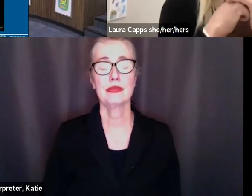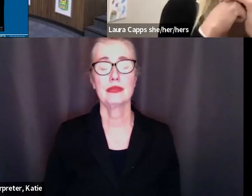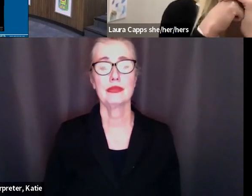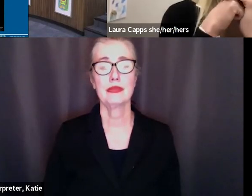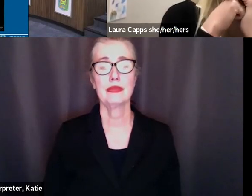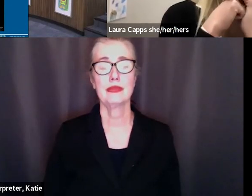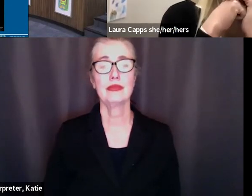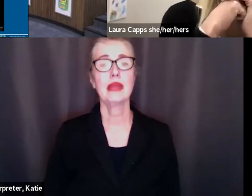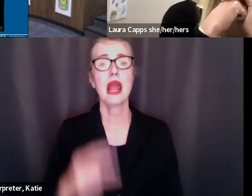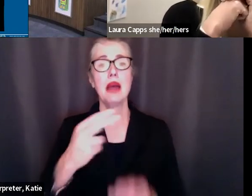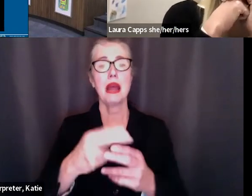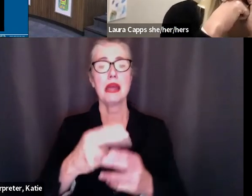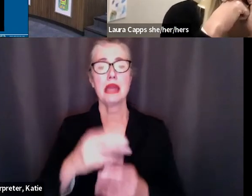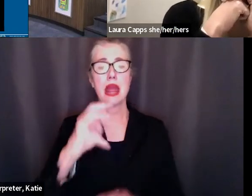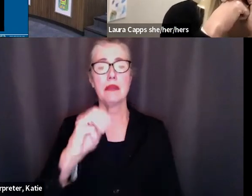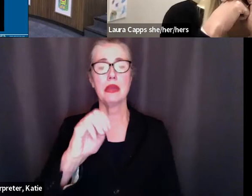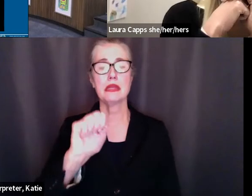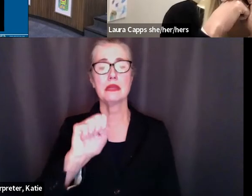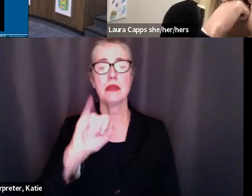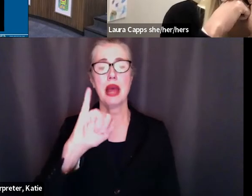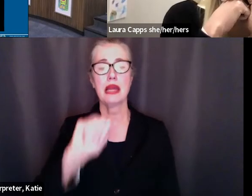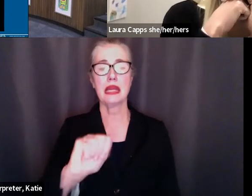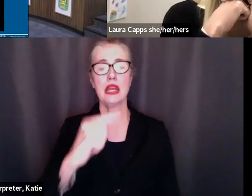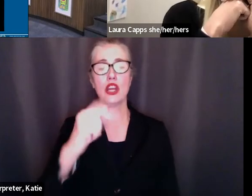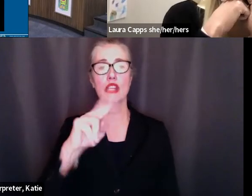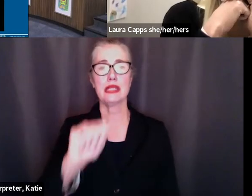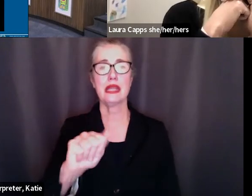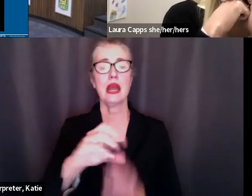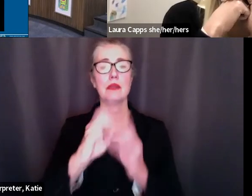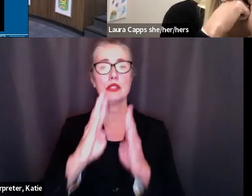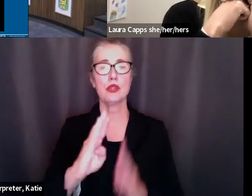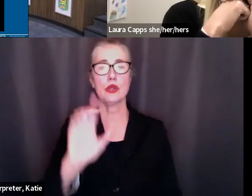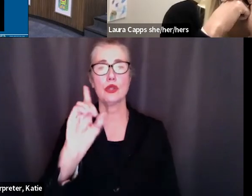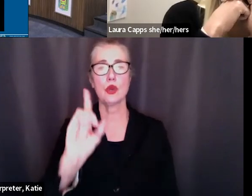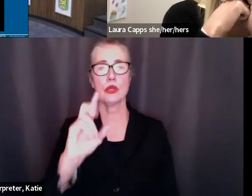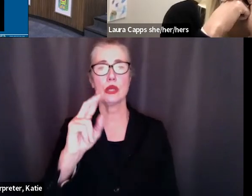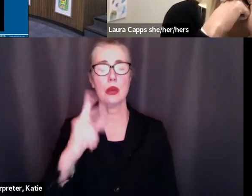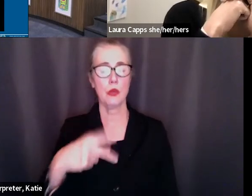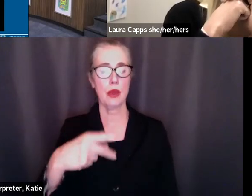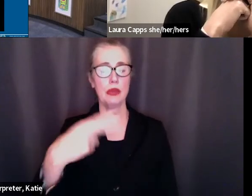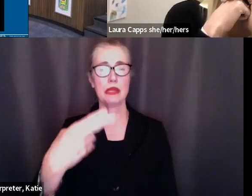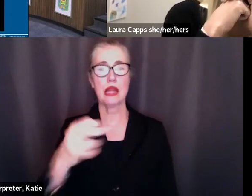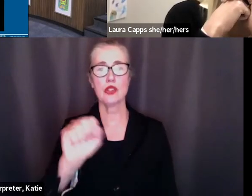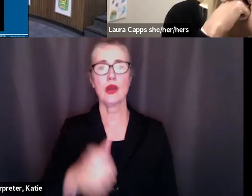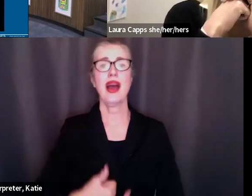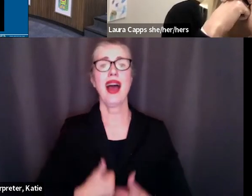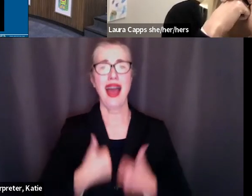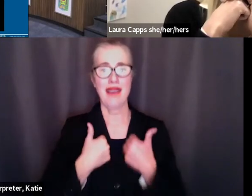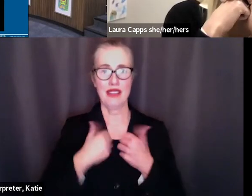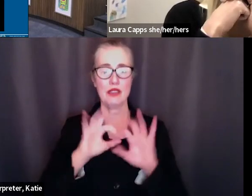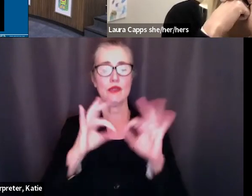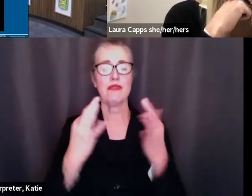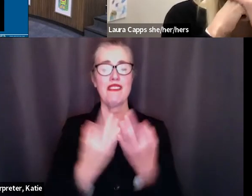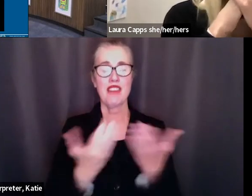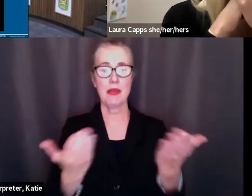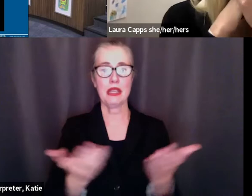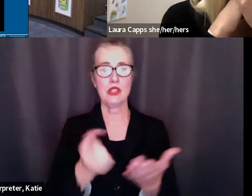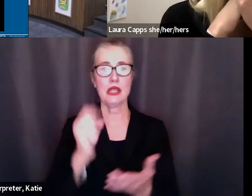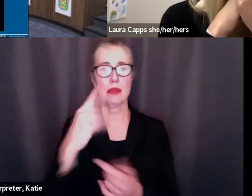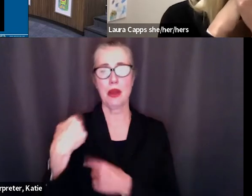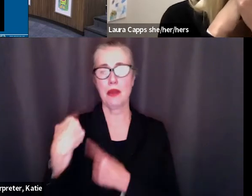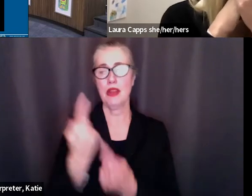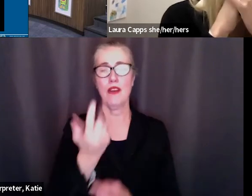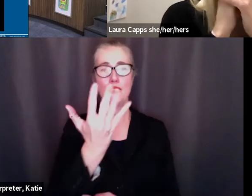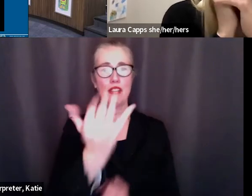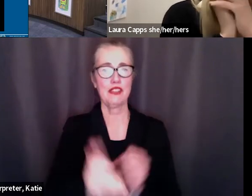hello my name is malia garcia and i am a student from joseph's high school my family and i have lived in santa barbara for the past 15 years i'm here to show